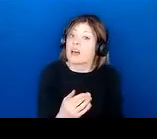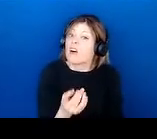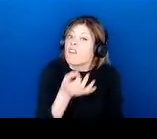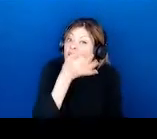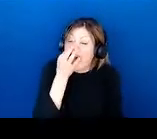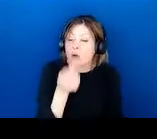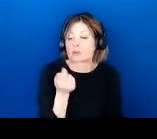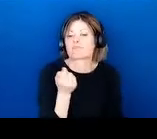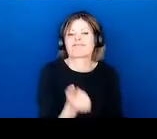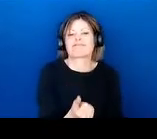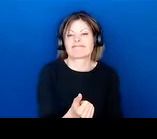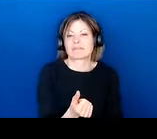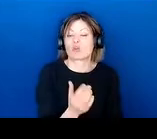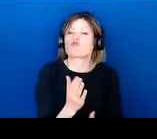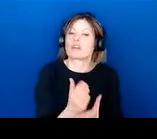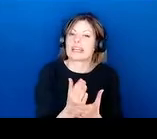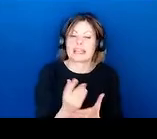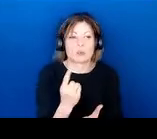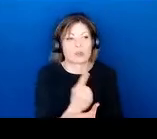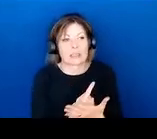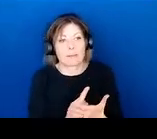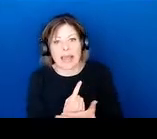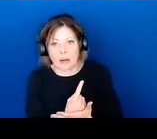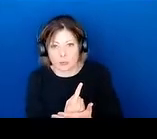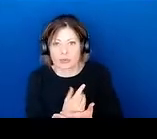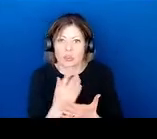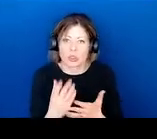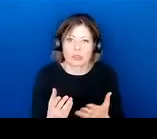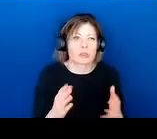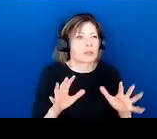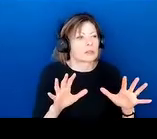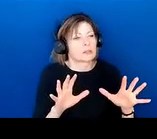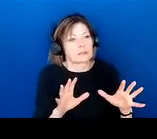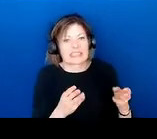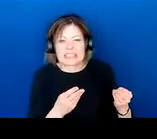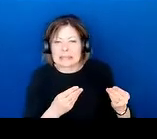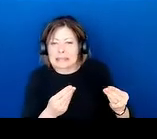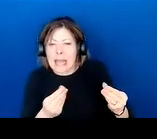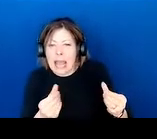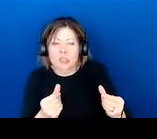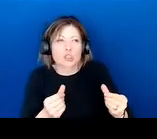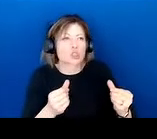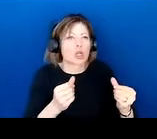about the variety of tone, shape, and texture of the green shrubs.